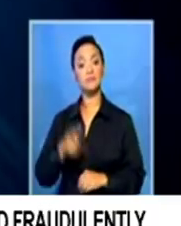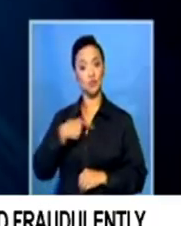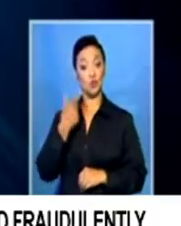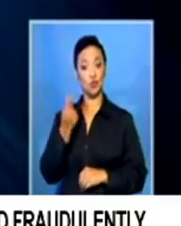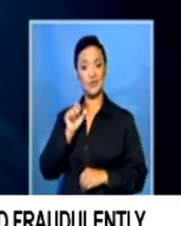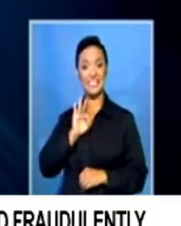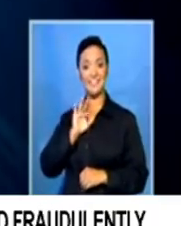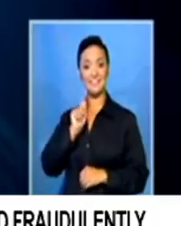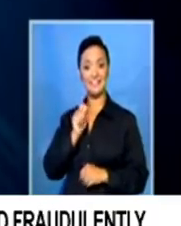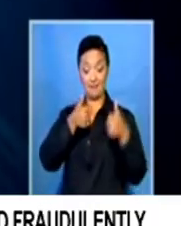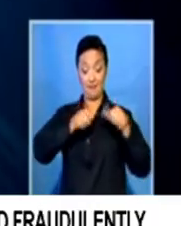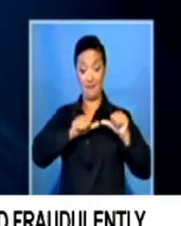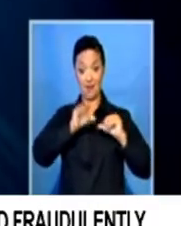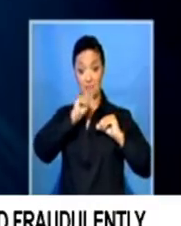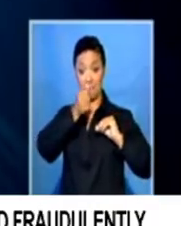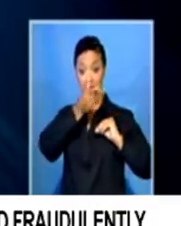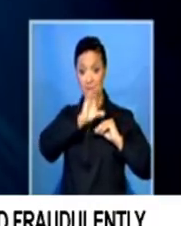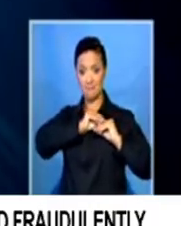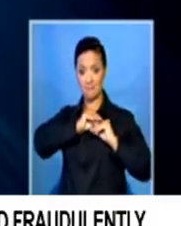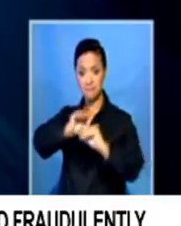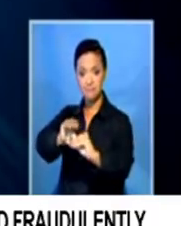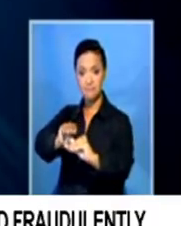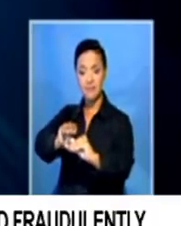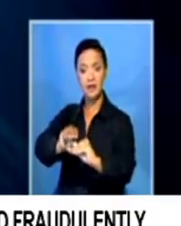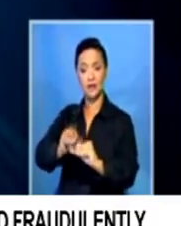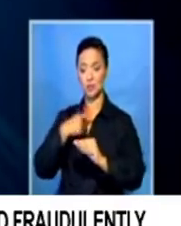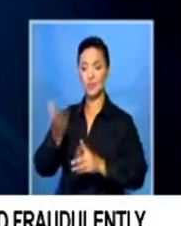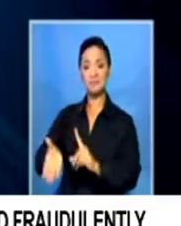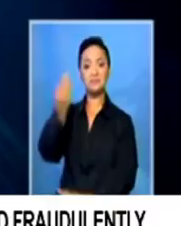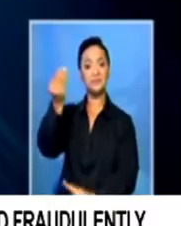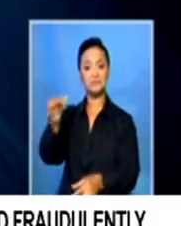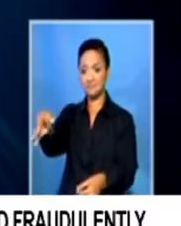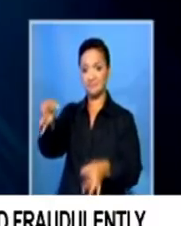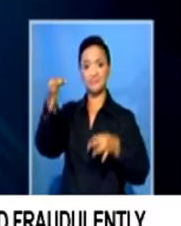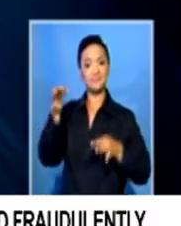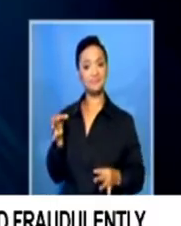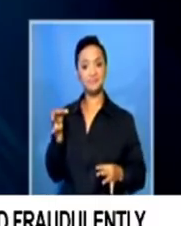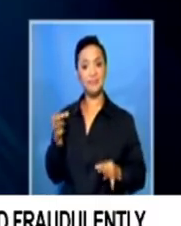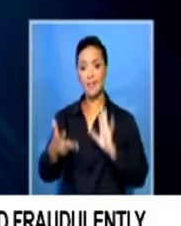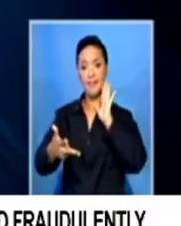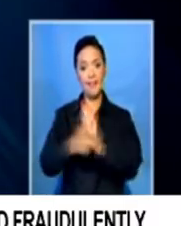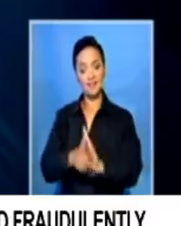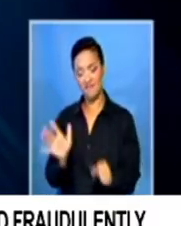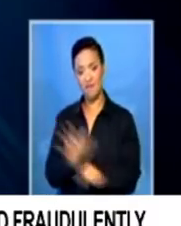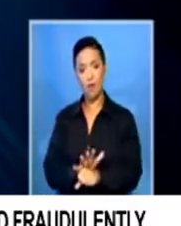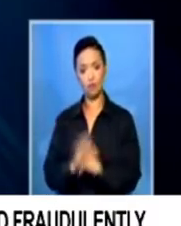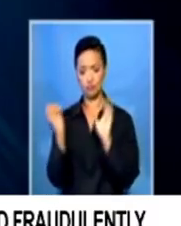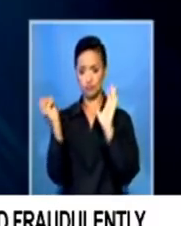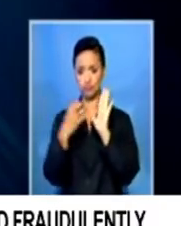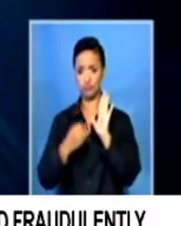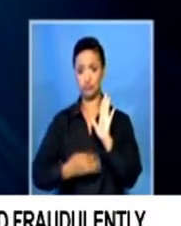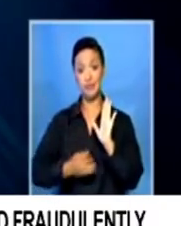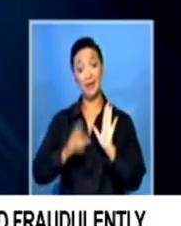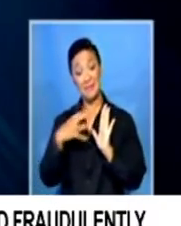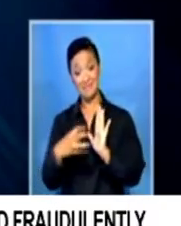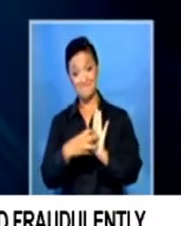Transfer and receive this complete license document of an unknown person and his car details and